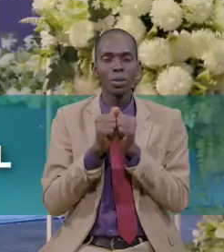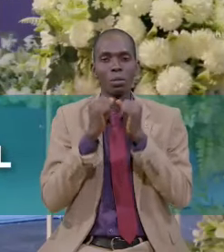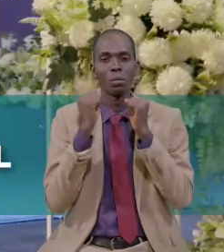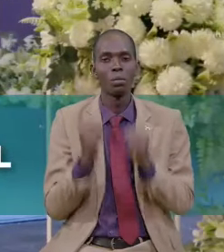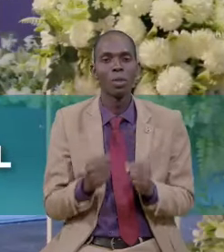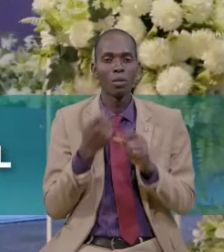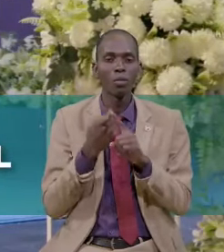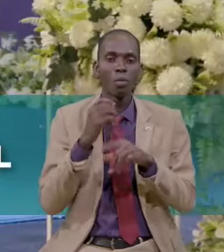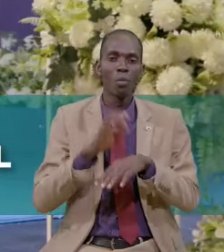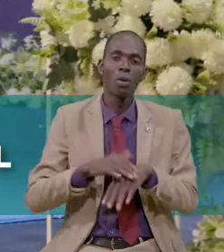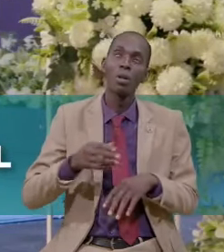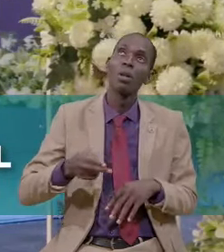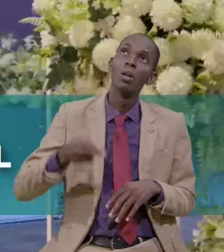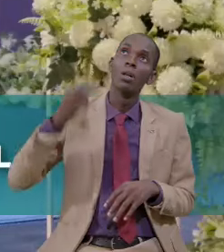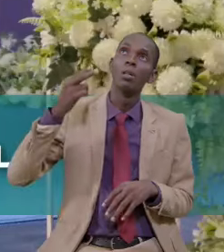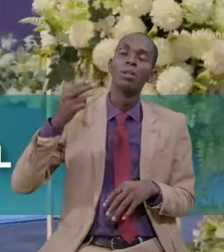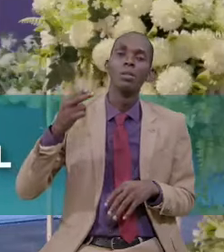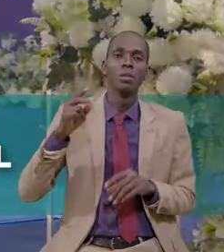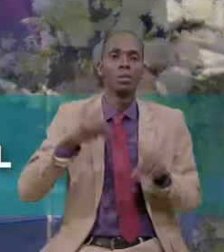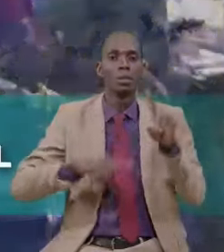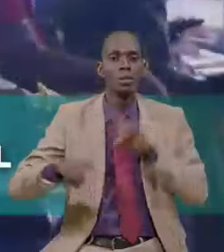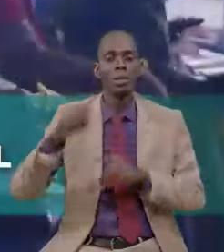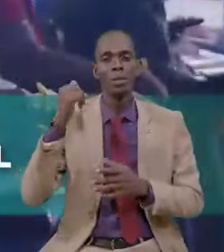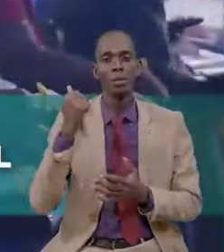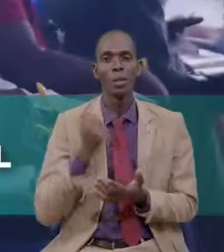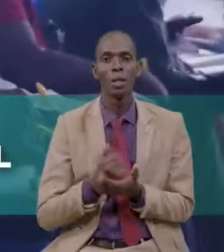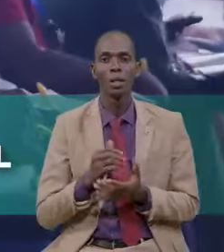on high. Somebody say amen. Amen.